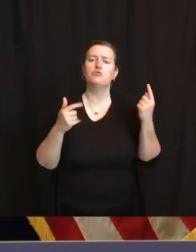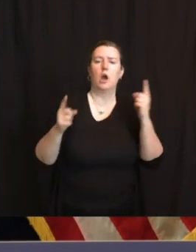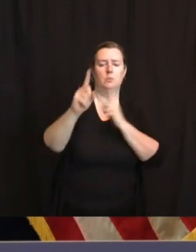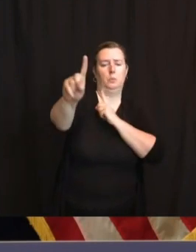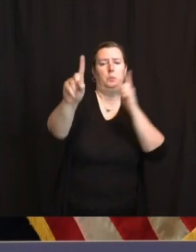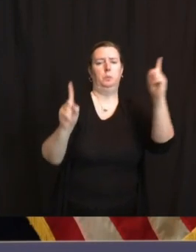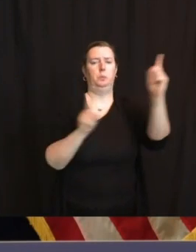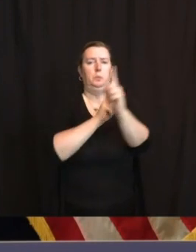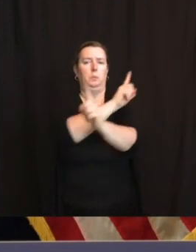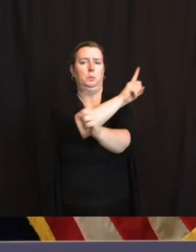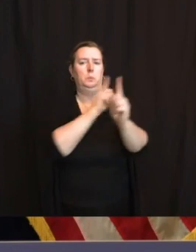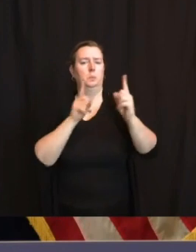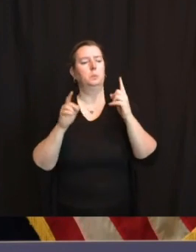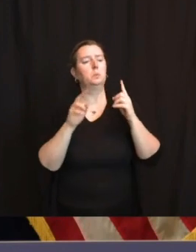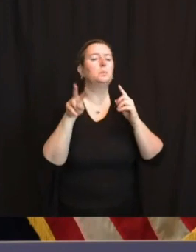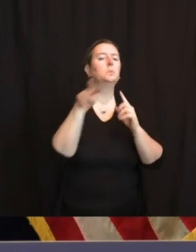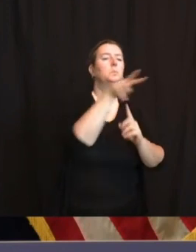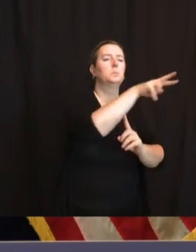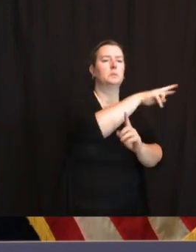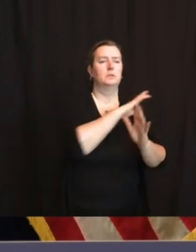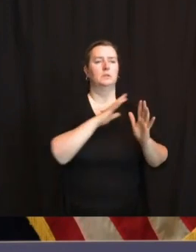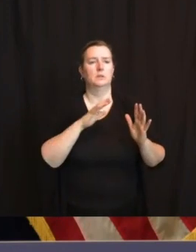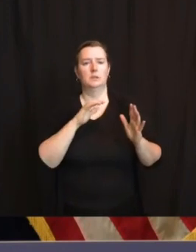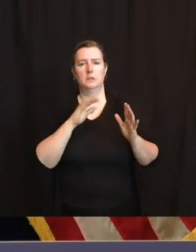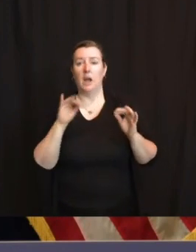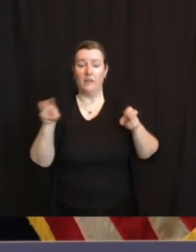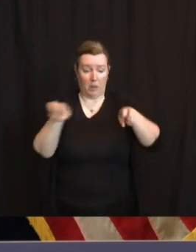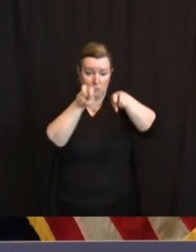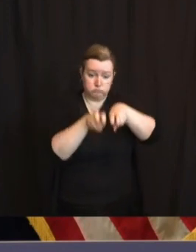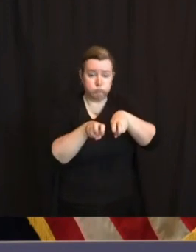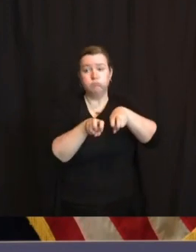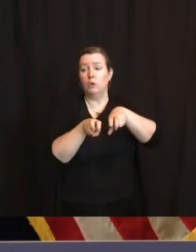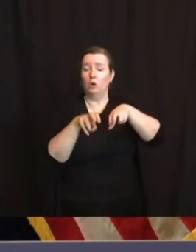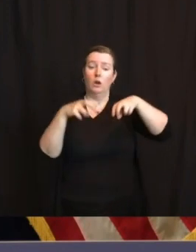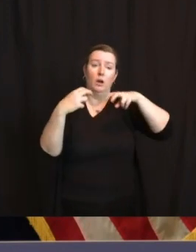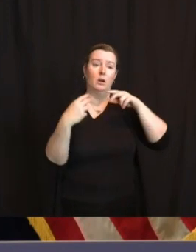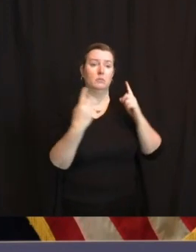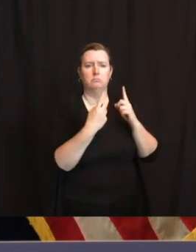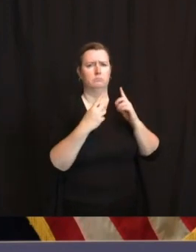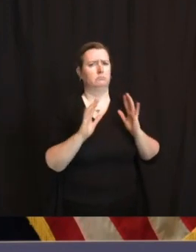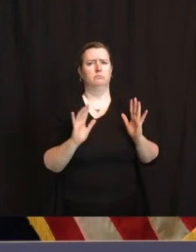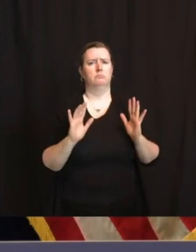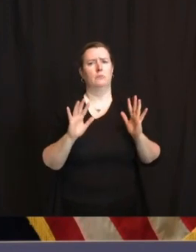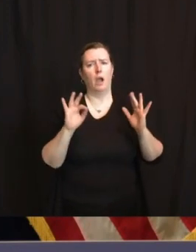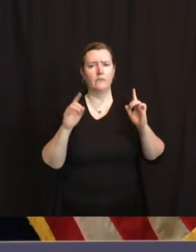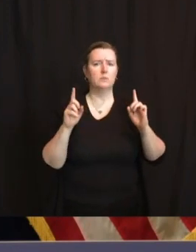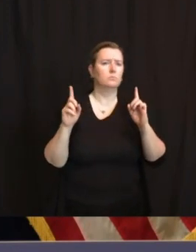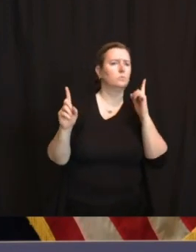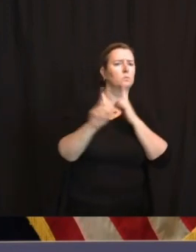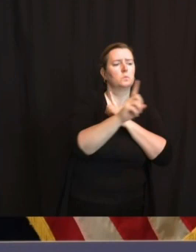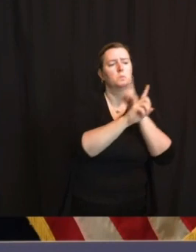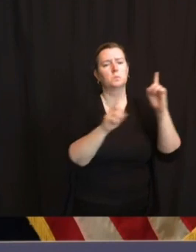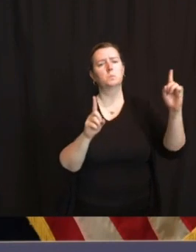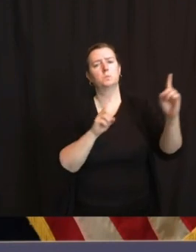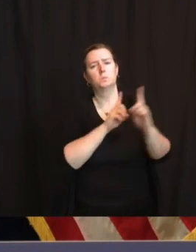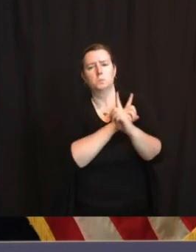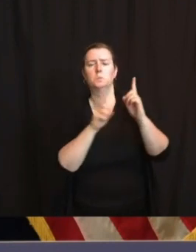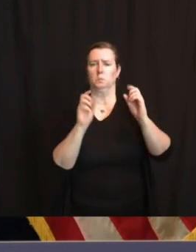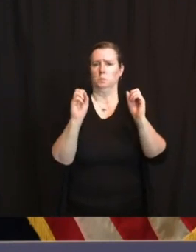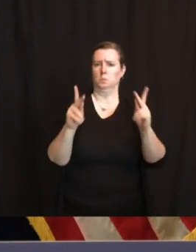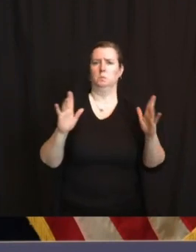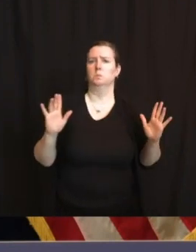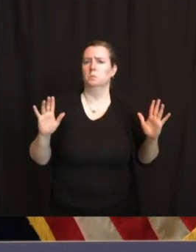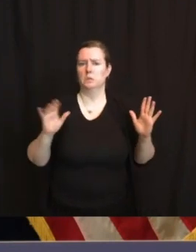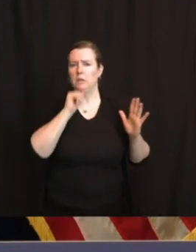people moving, you're not sitting in the same place for 2 hours in proximity. So that's got an attribute that is more on the positive side.